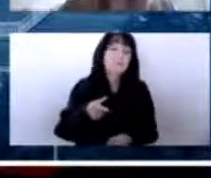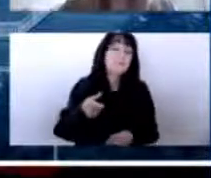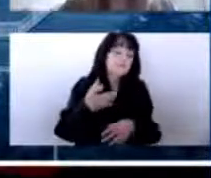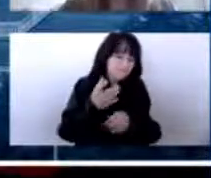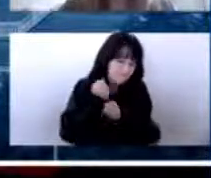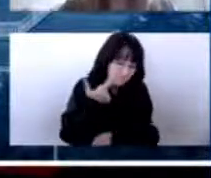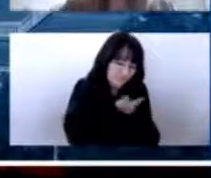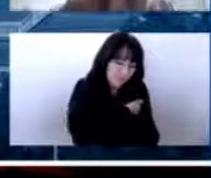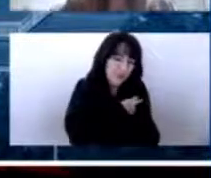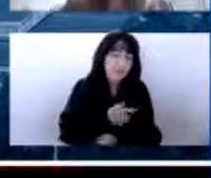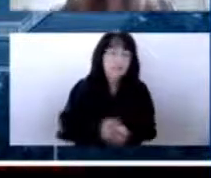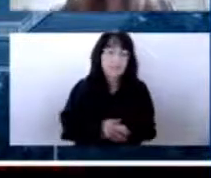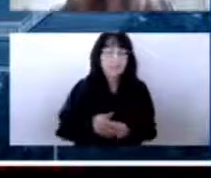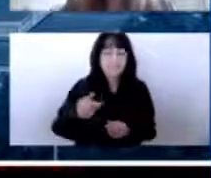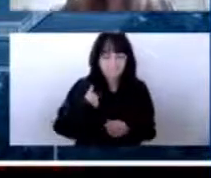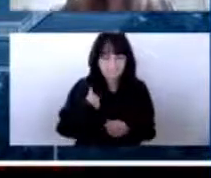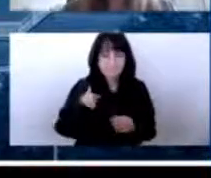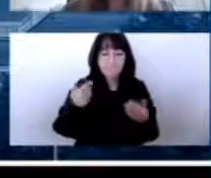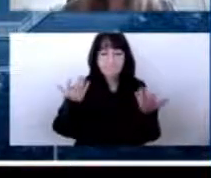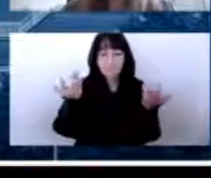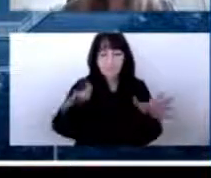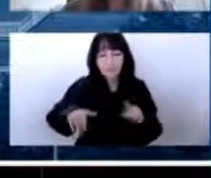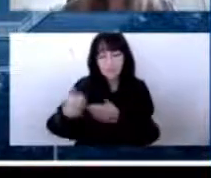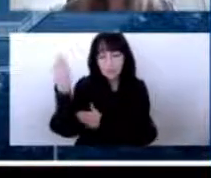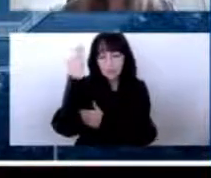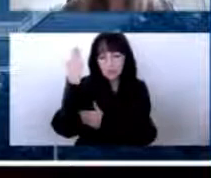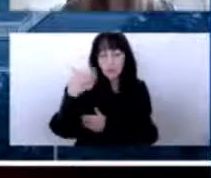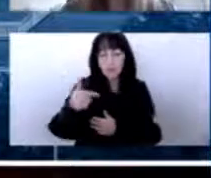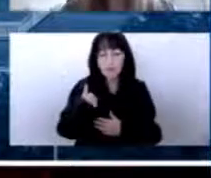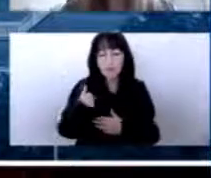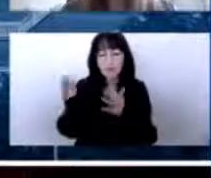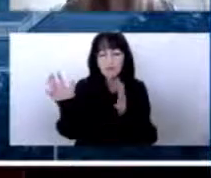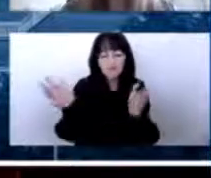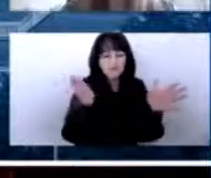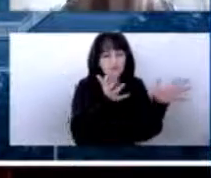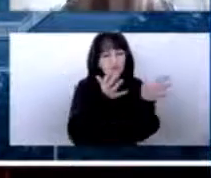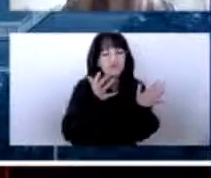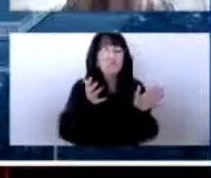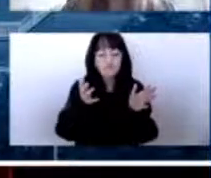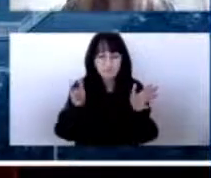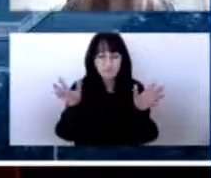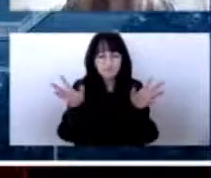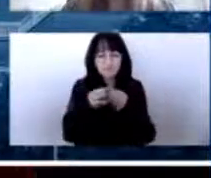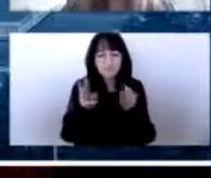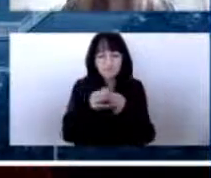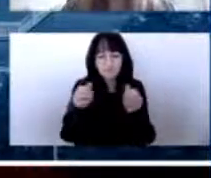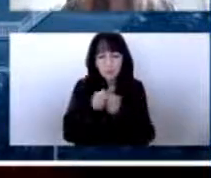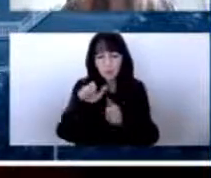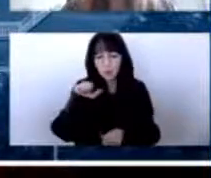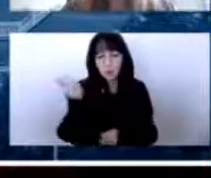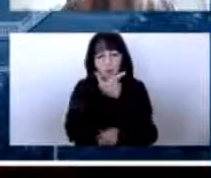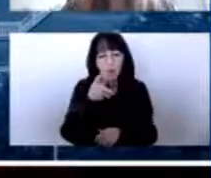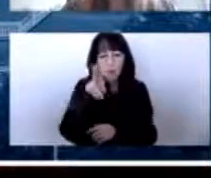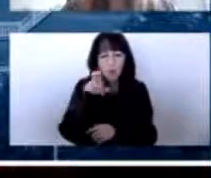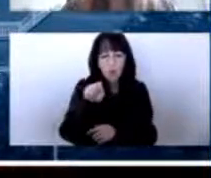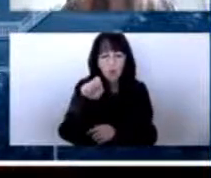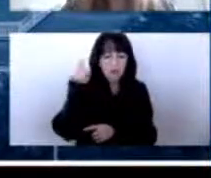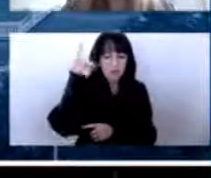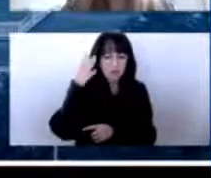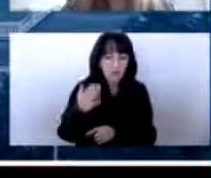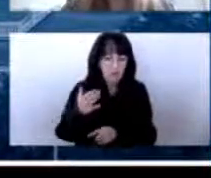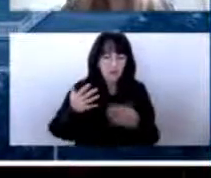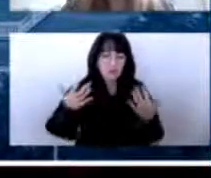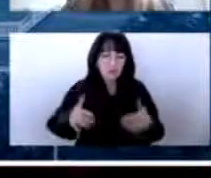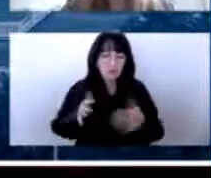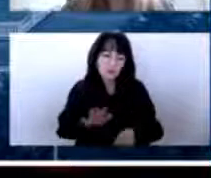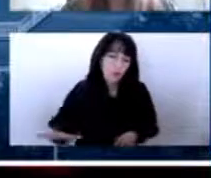and each of the governors in each of the states are experiencing the same kind of run-up in surge in COVID-19 cases really across